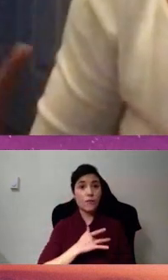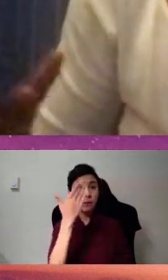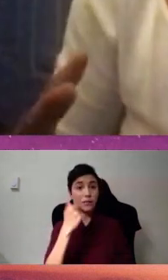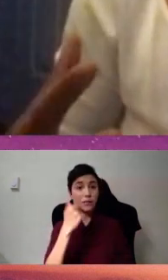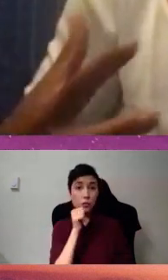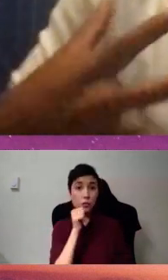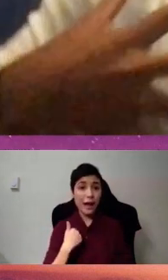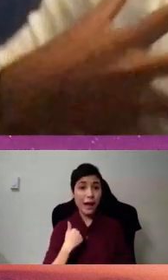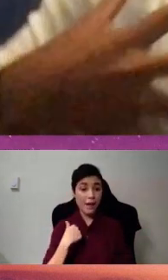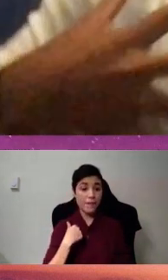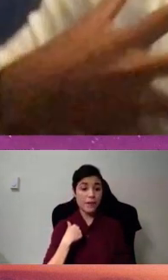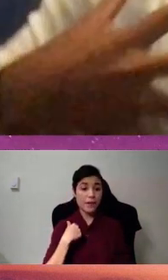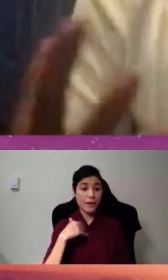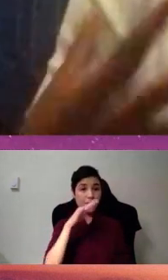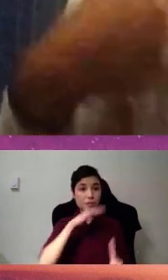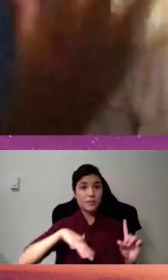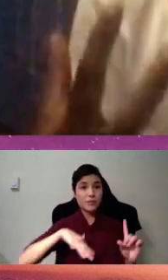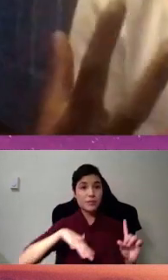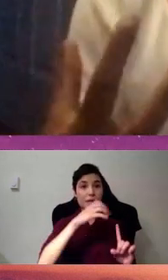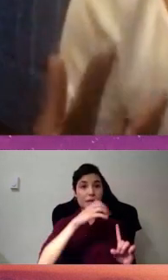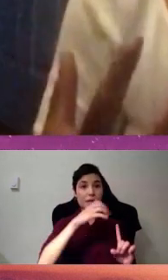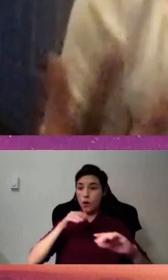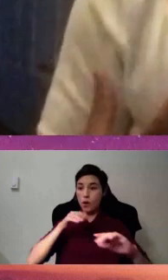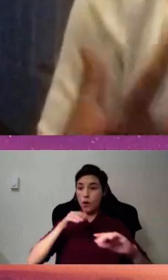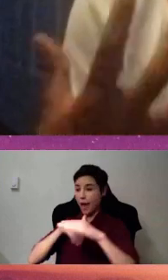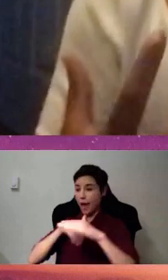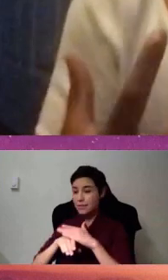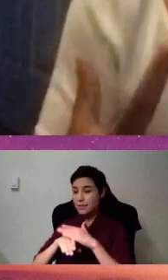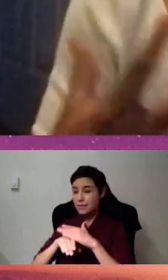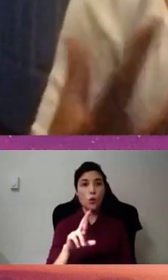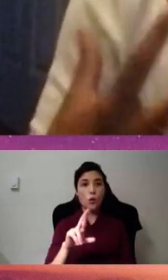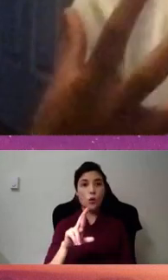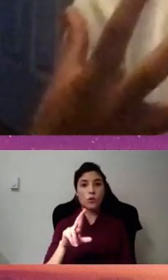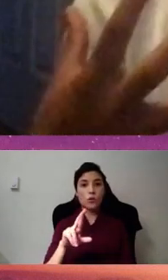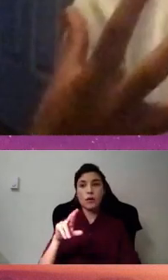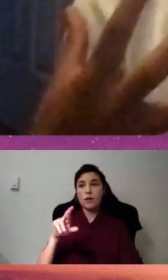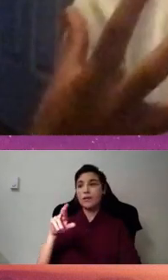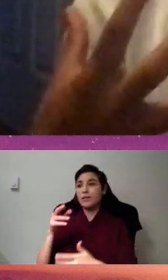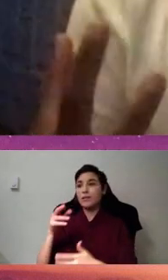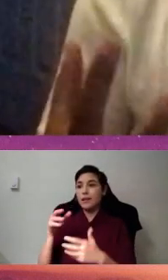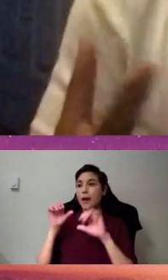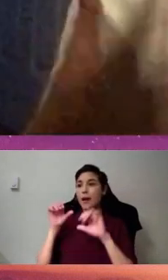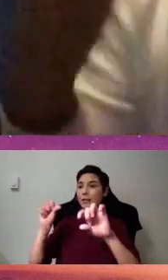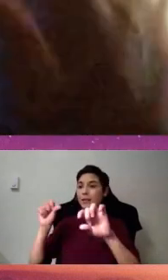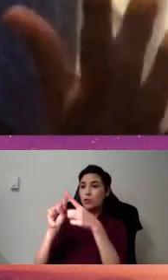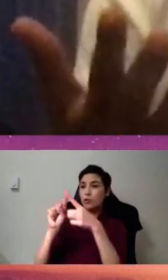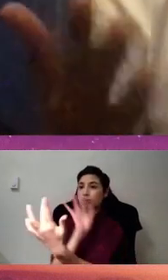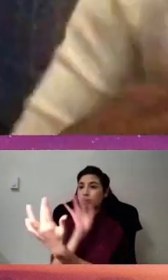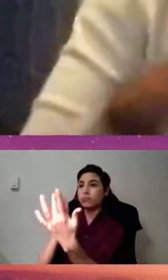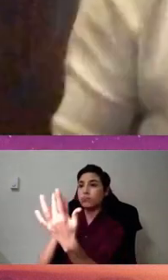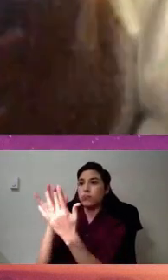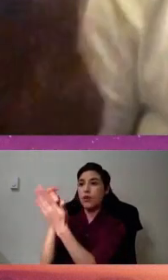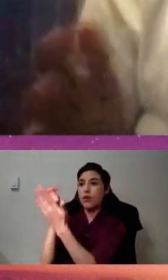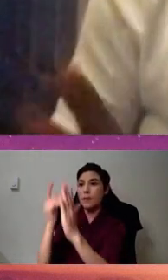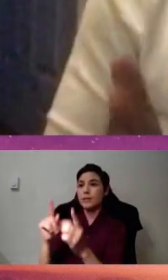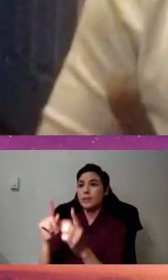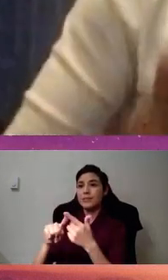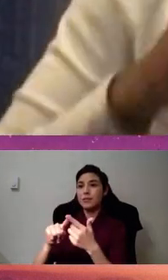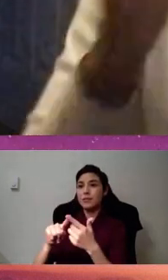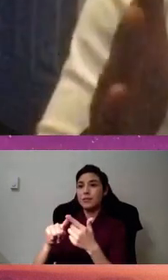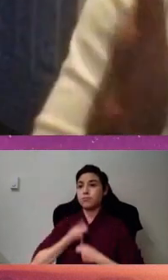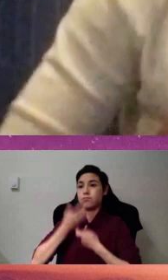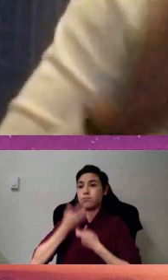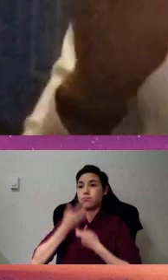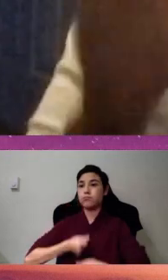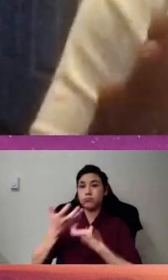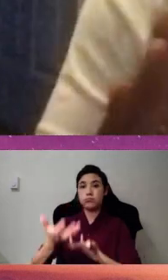to have therapists to talk about that. And so just releasing all of those feelings, I think, is a really important thing to that too. And also, Ganesha, I